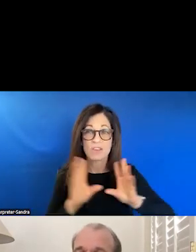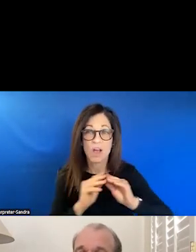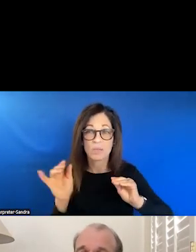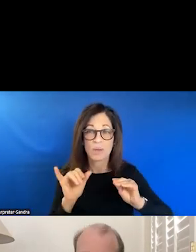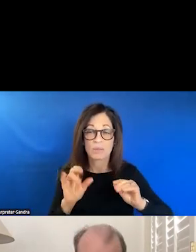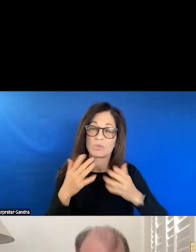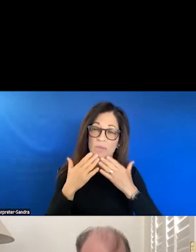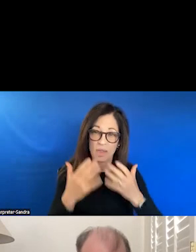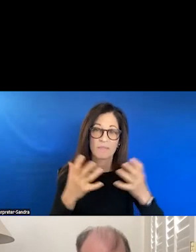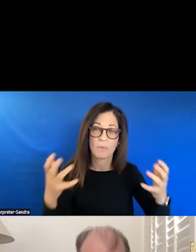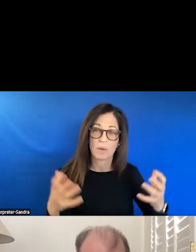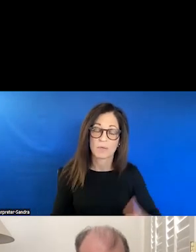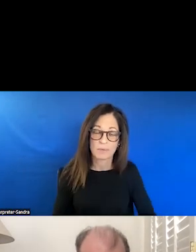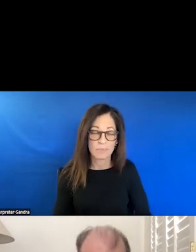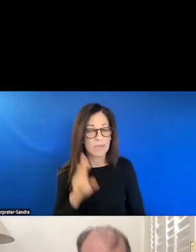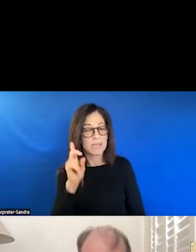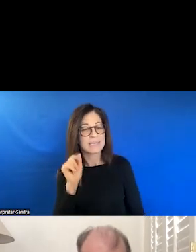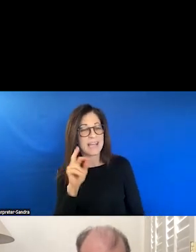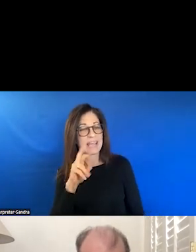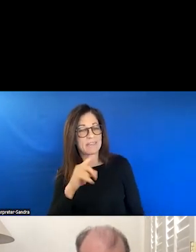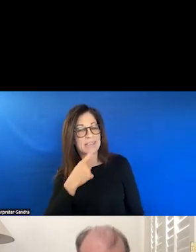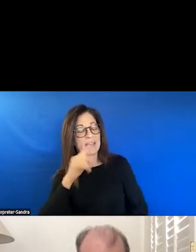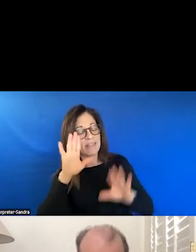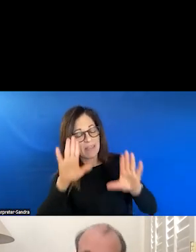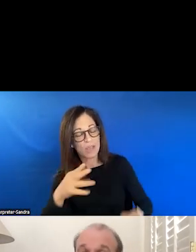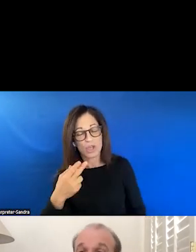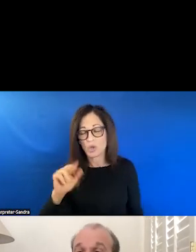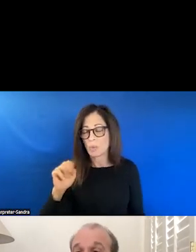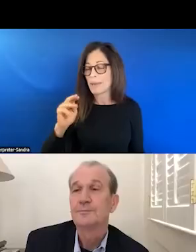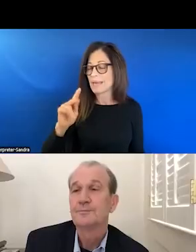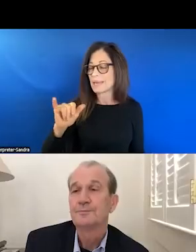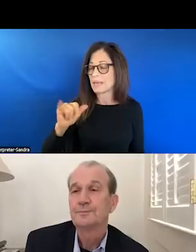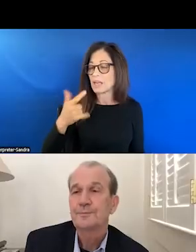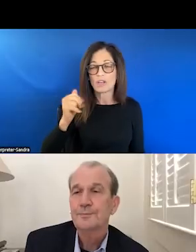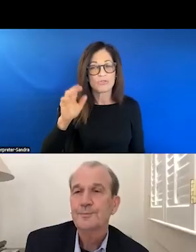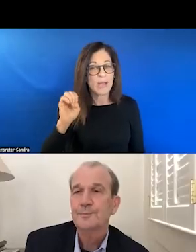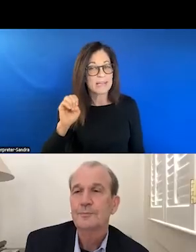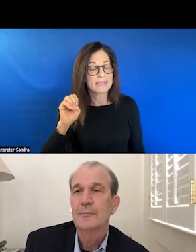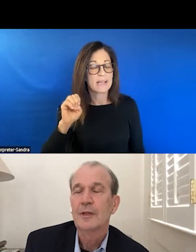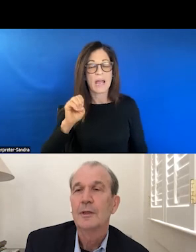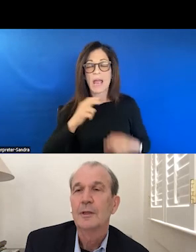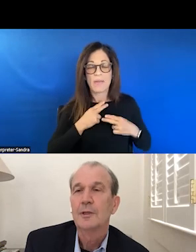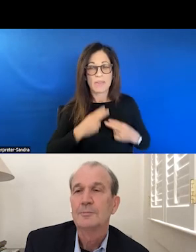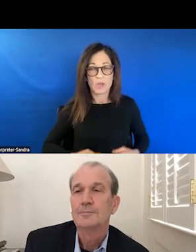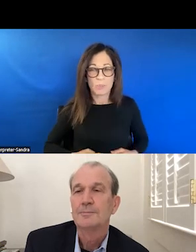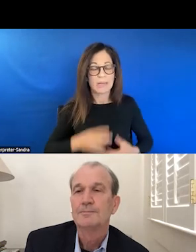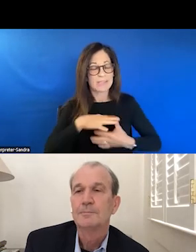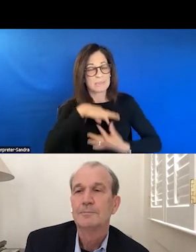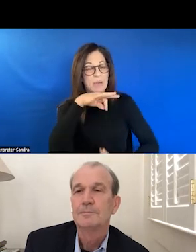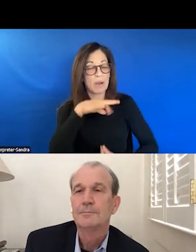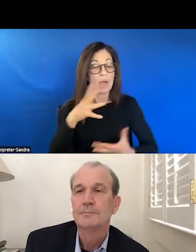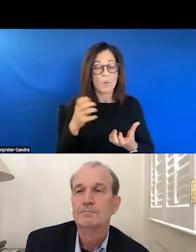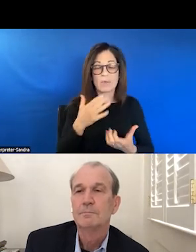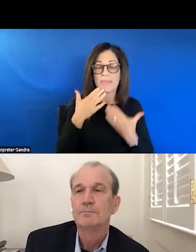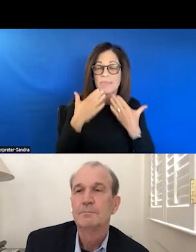much. Oh, that's terrific, Brian. Humanity, grace, and strength of the human spirit. And great to have one of our Crisis Jam presenters